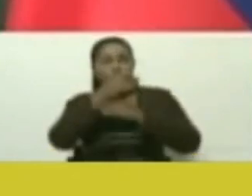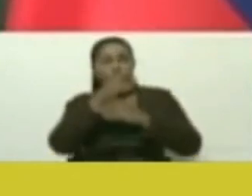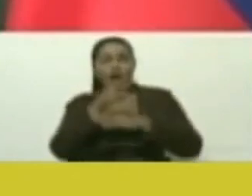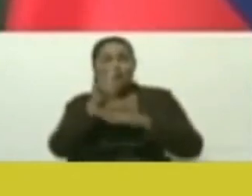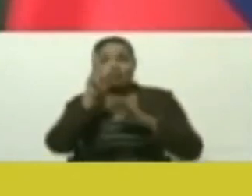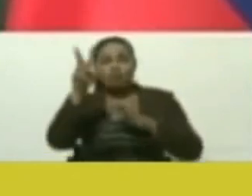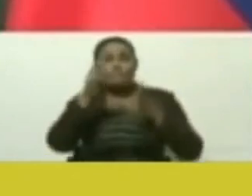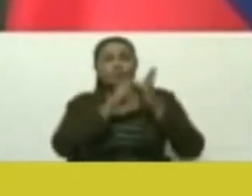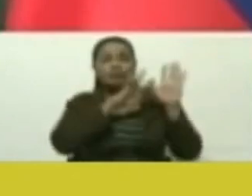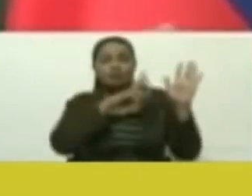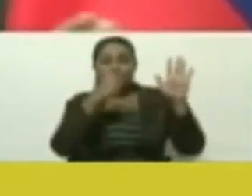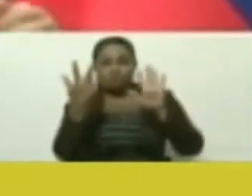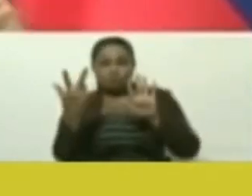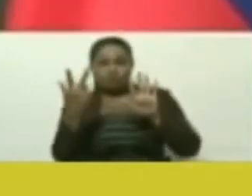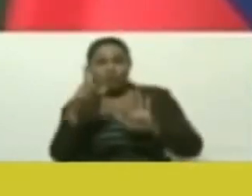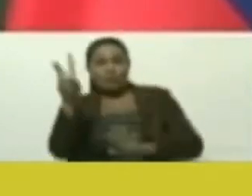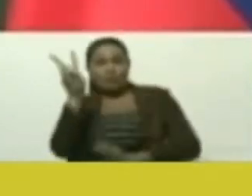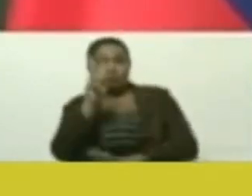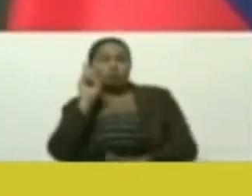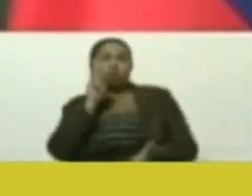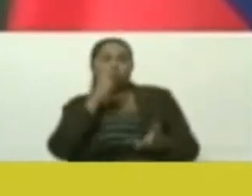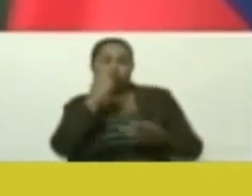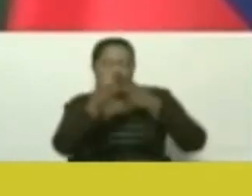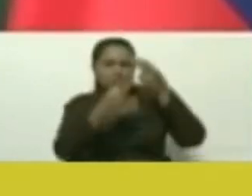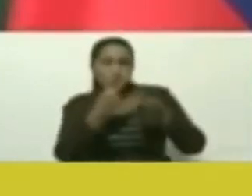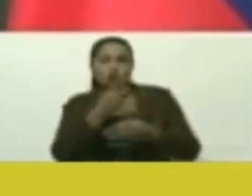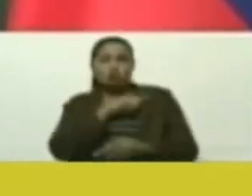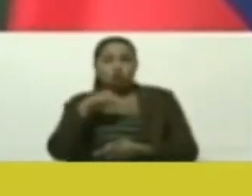When you visited Venezuela in